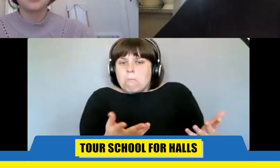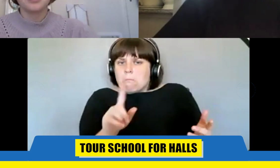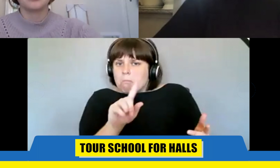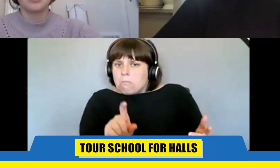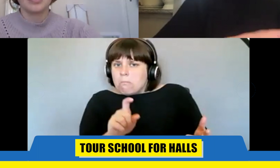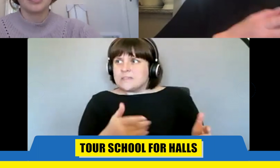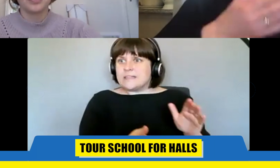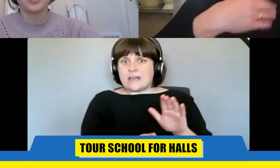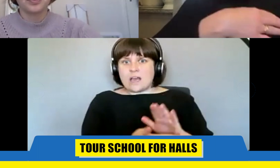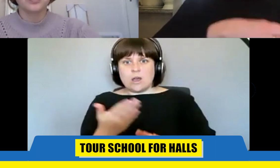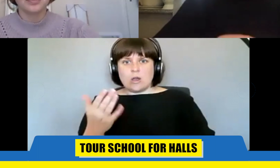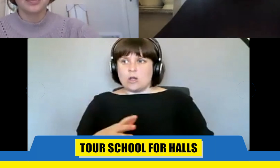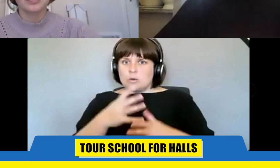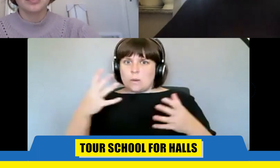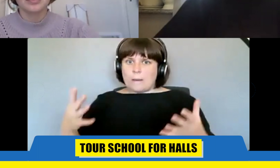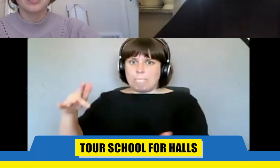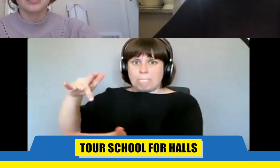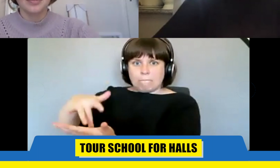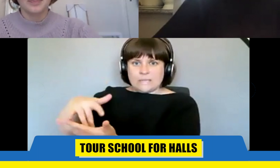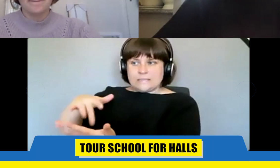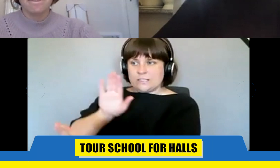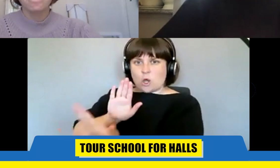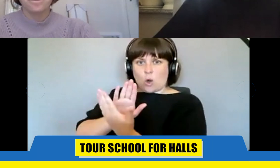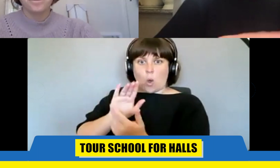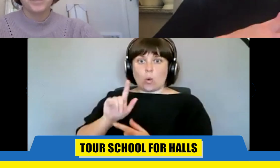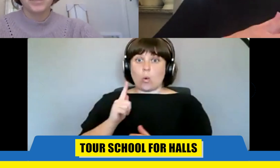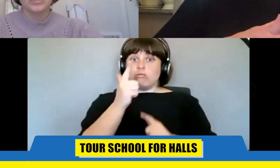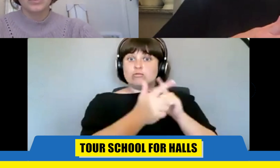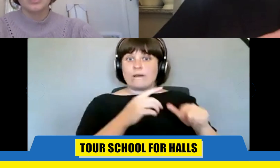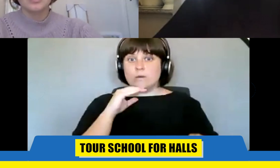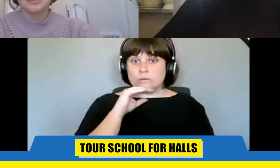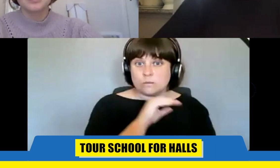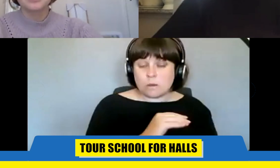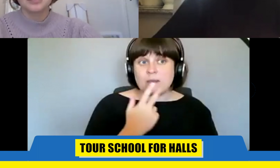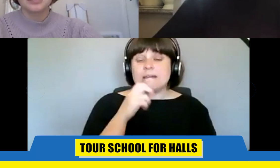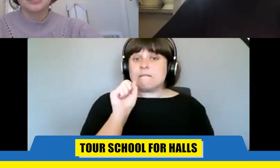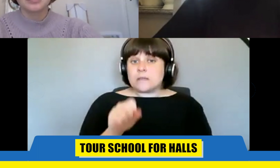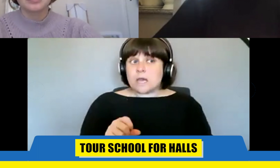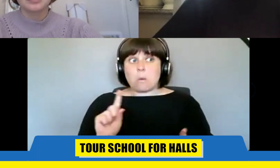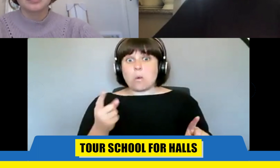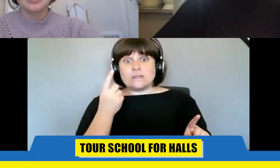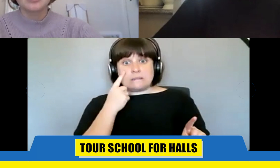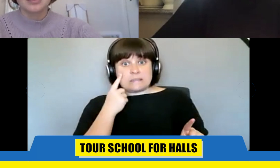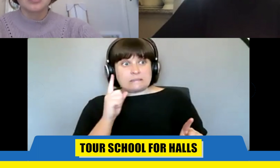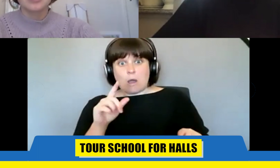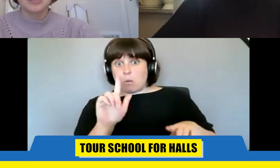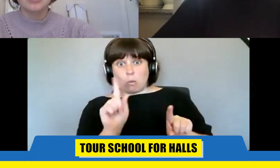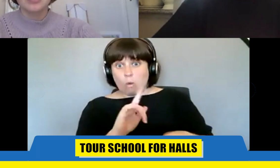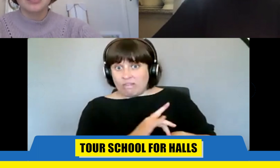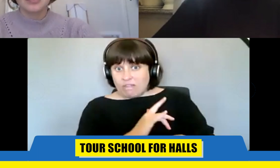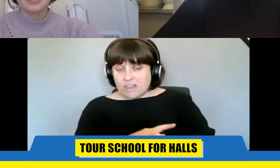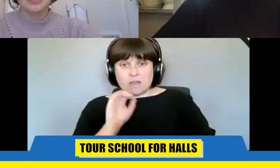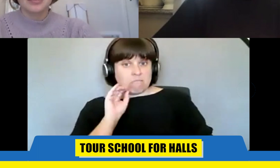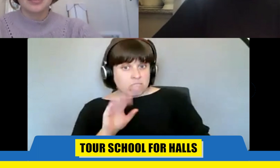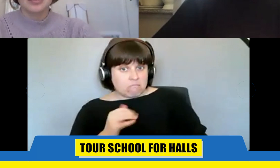centre nearby or come into Melbourne? And if so, what do they see? How often do they do that? It's